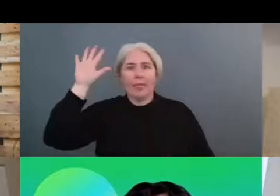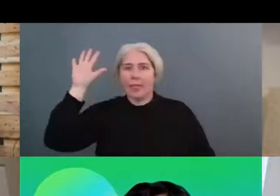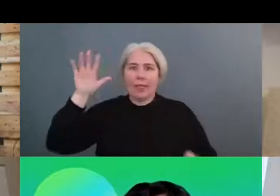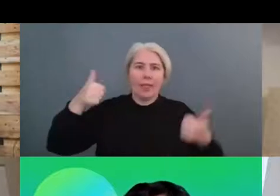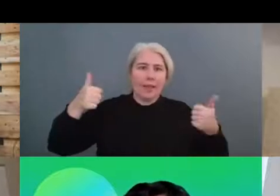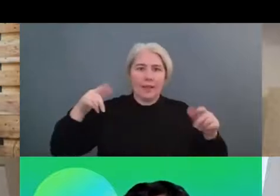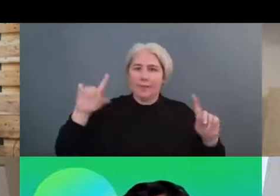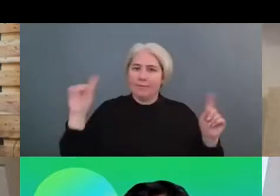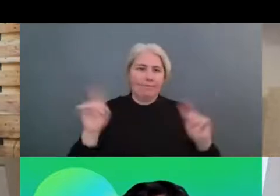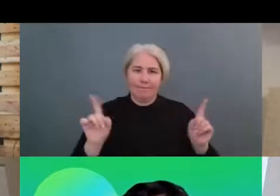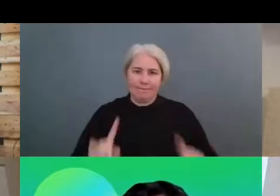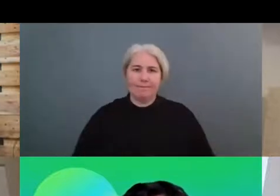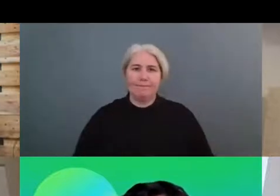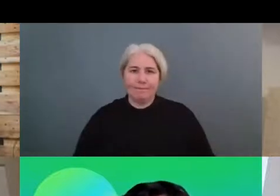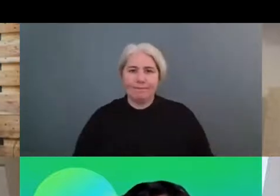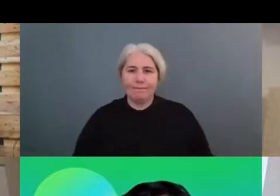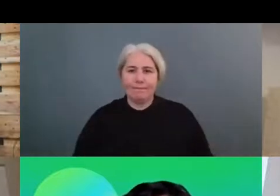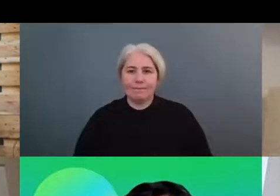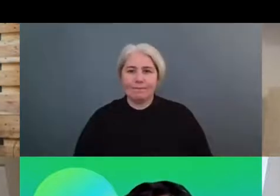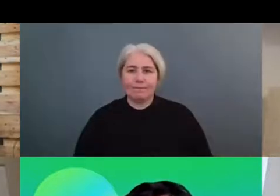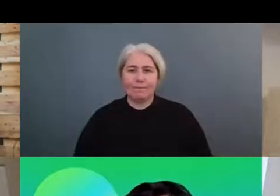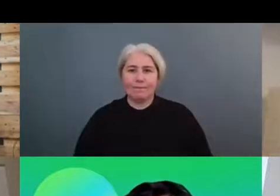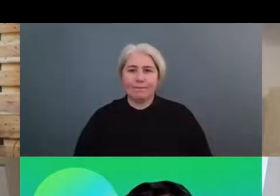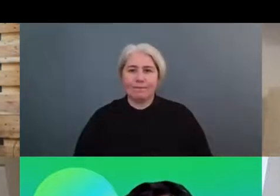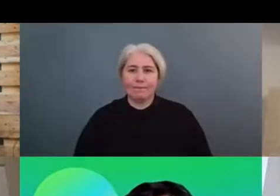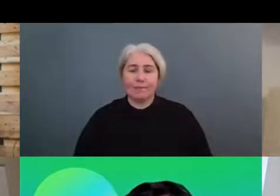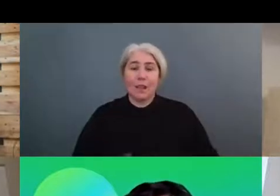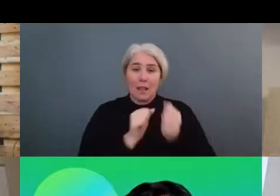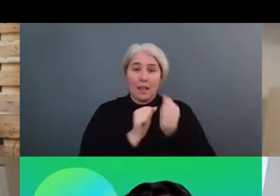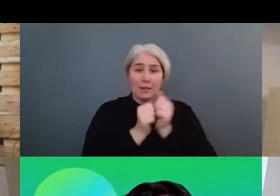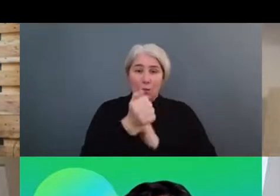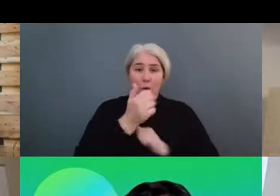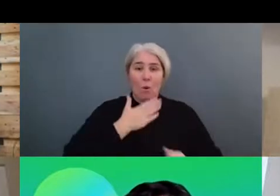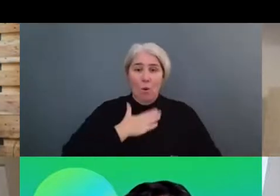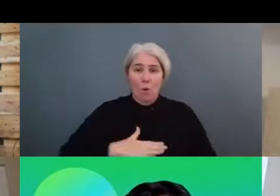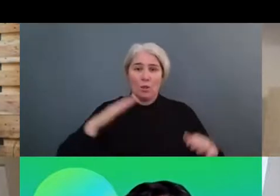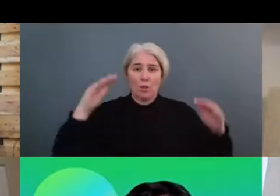see sports wanting to align with 1.5 degree scenarios